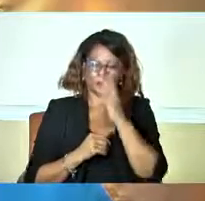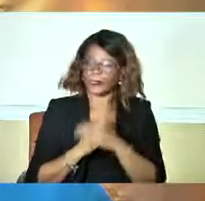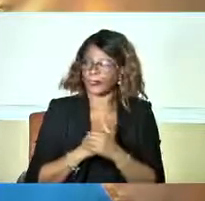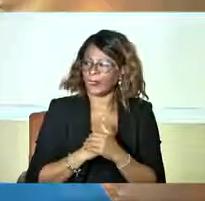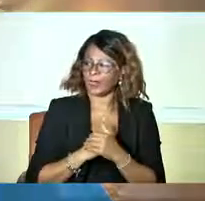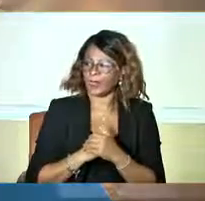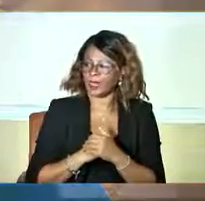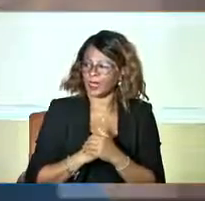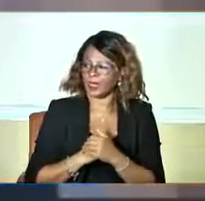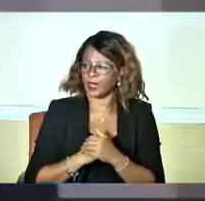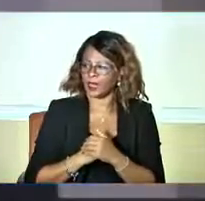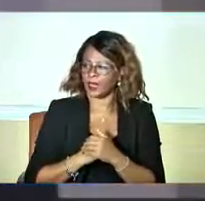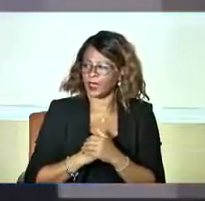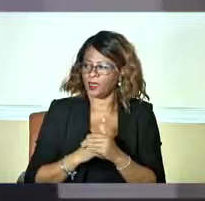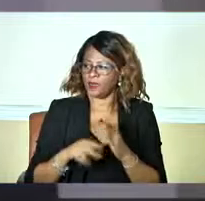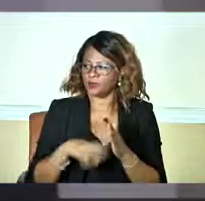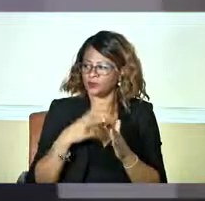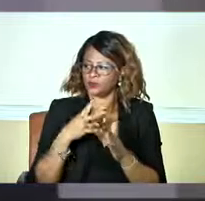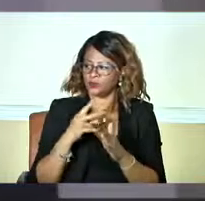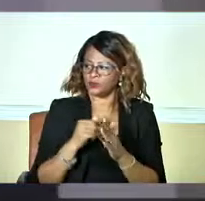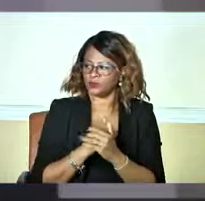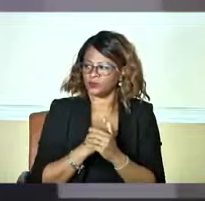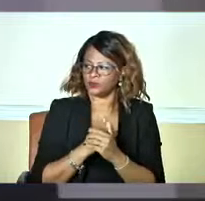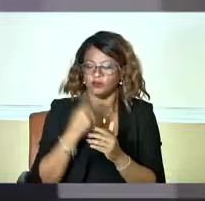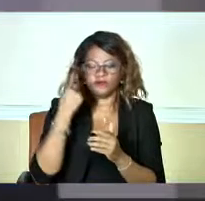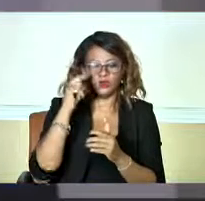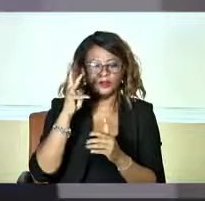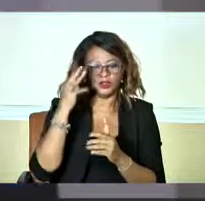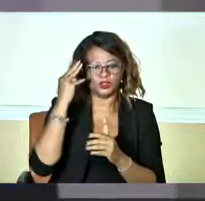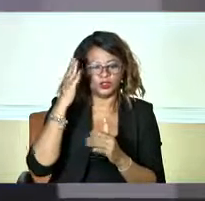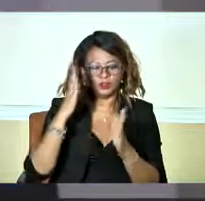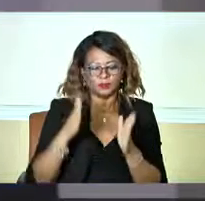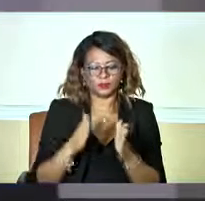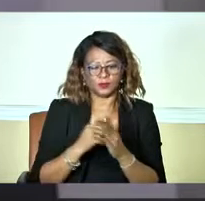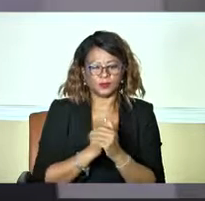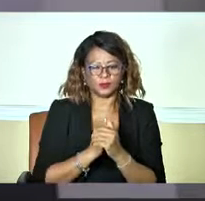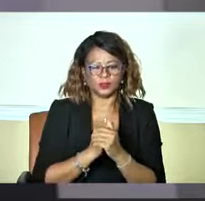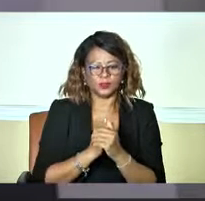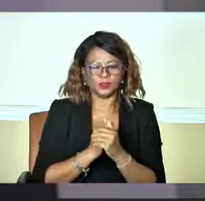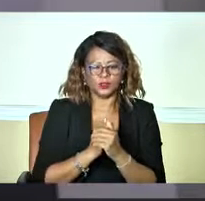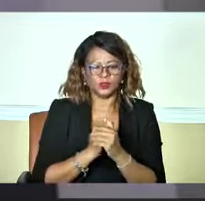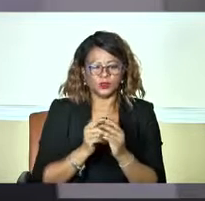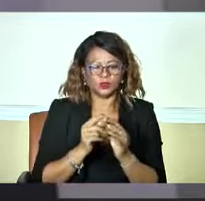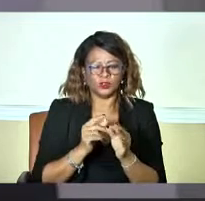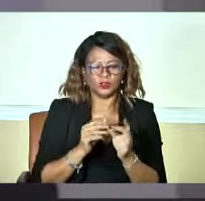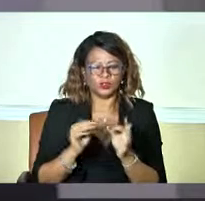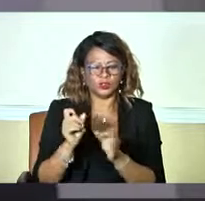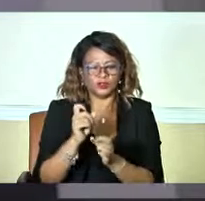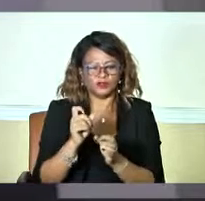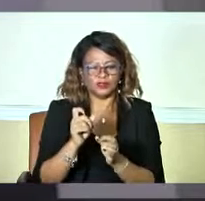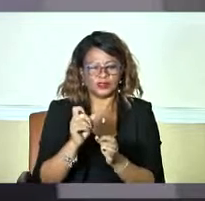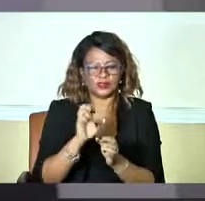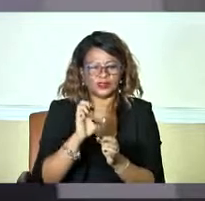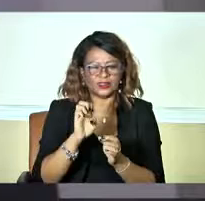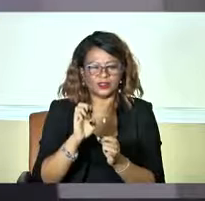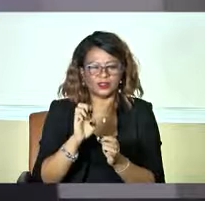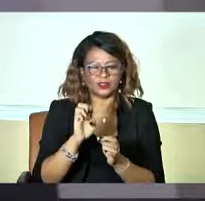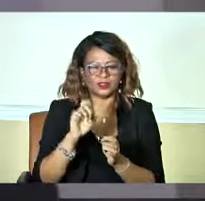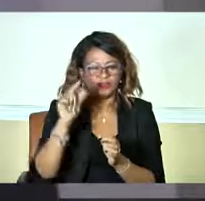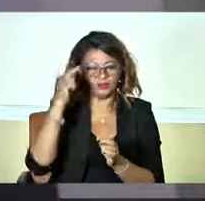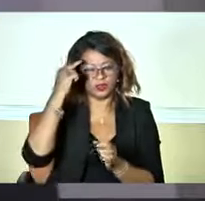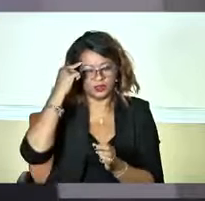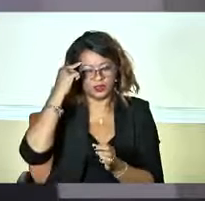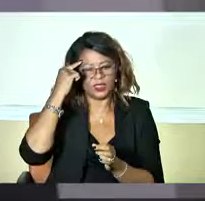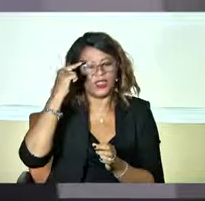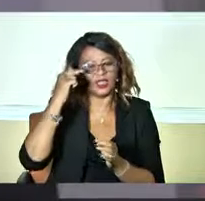Yes, my second question is also for the minister. With this shift now to e-governance, can we